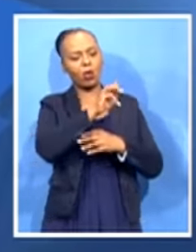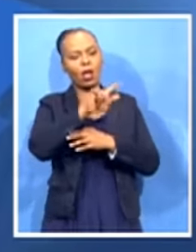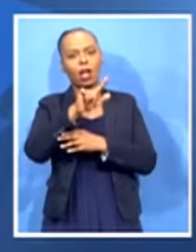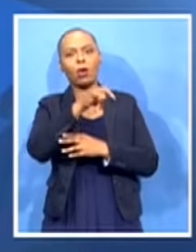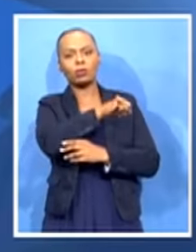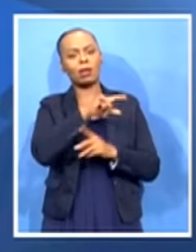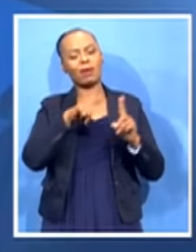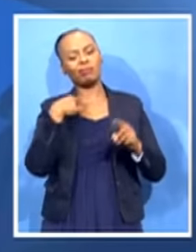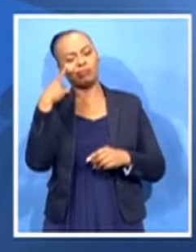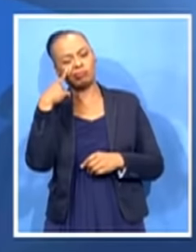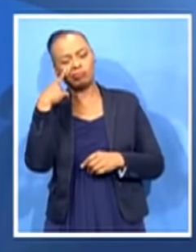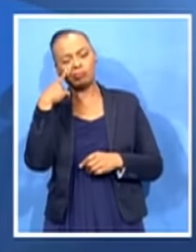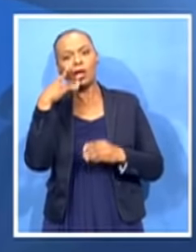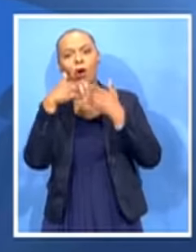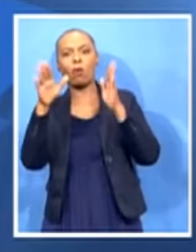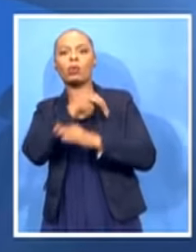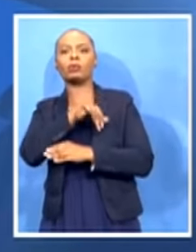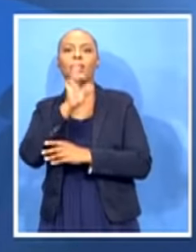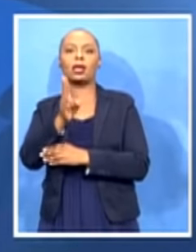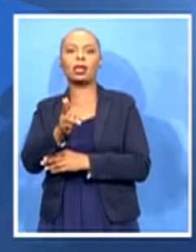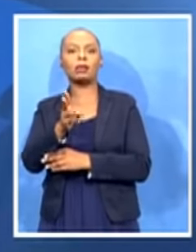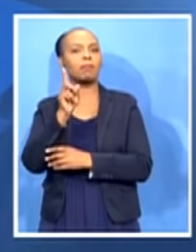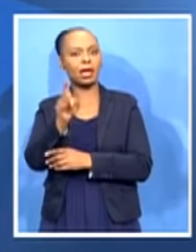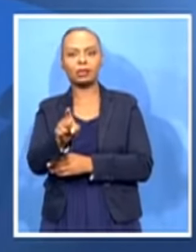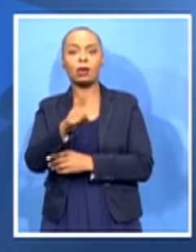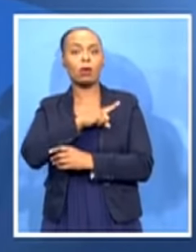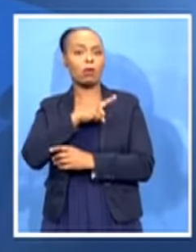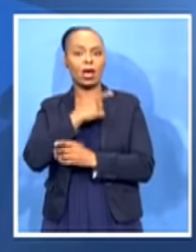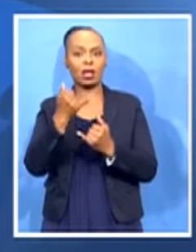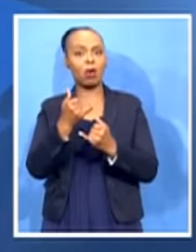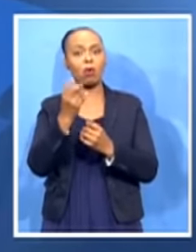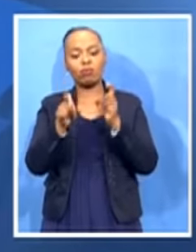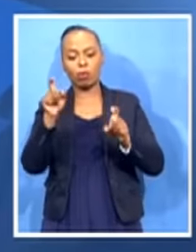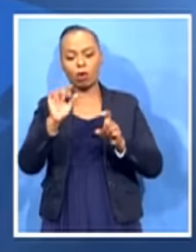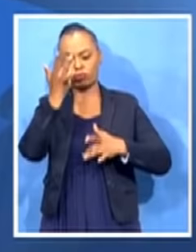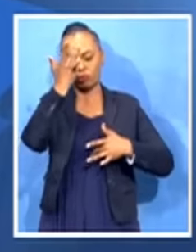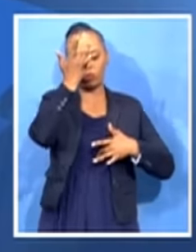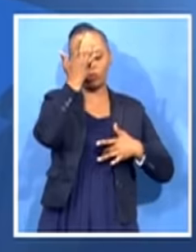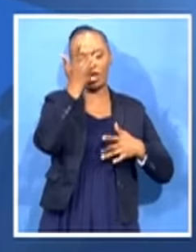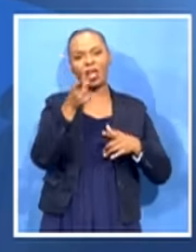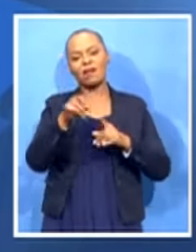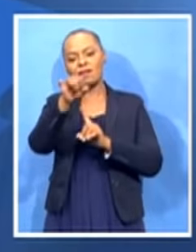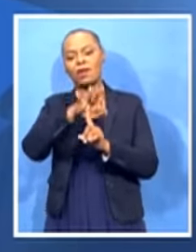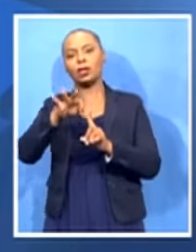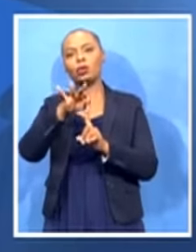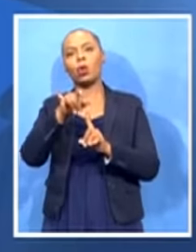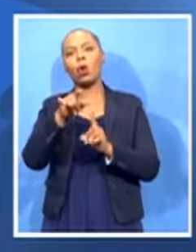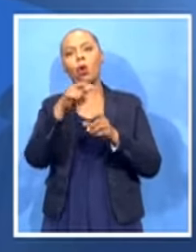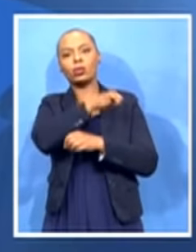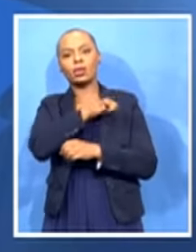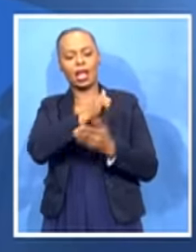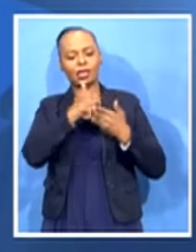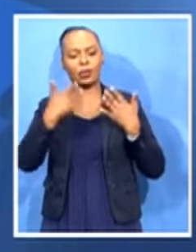but I can definitely say that the field hospitals are assisting us a lot. But the repurposed hospitals also that